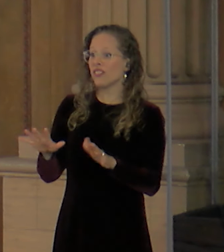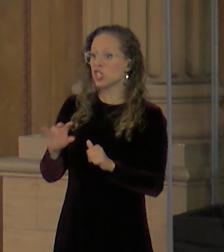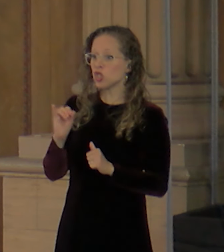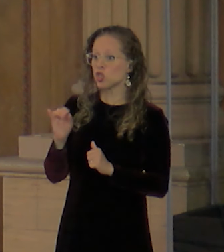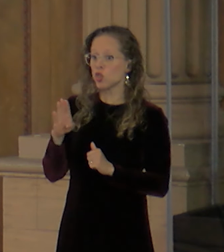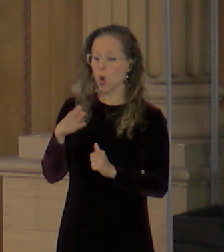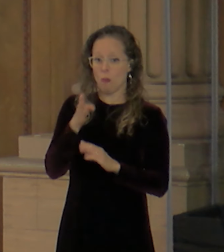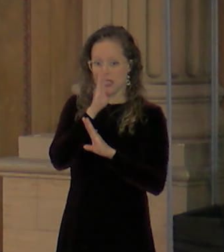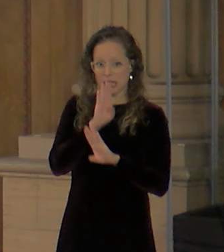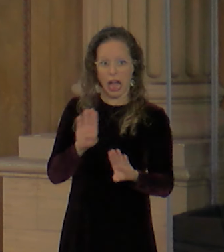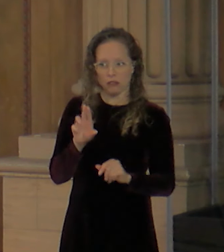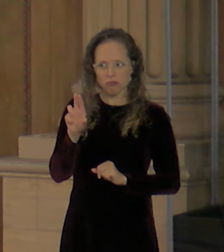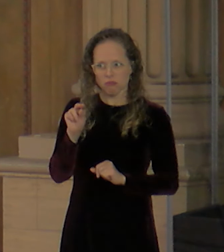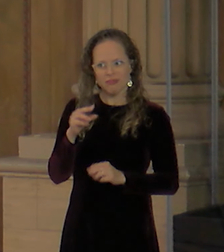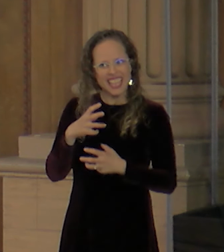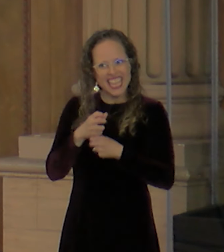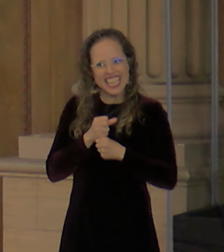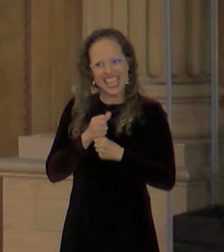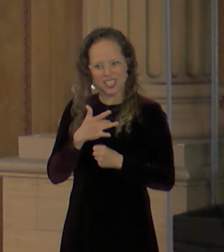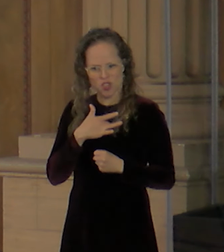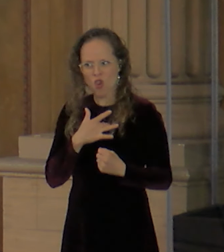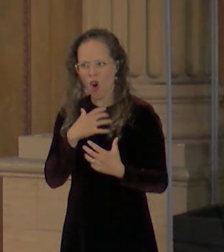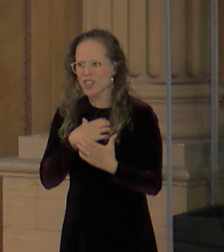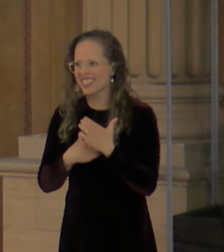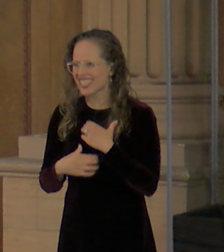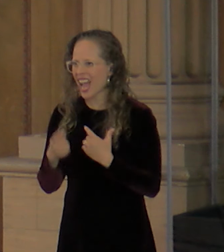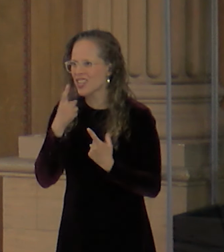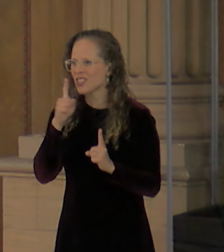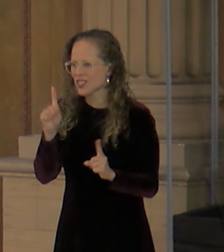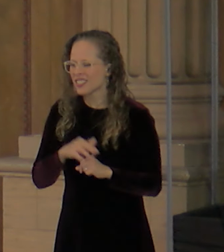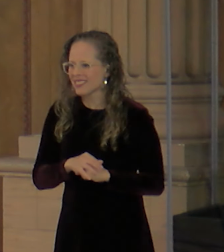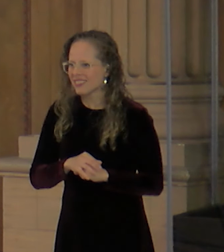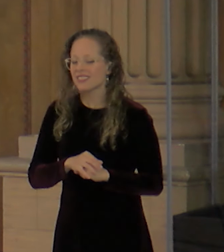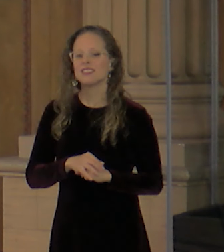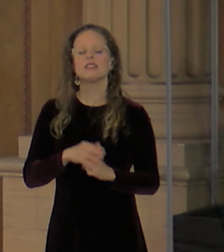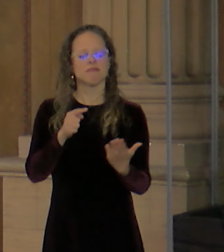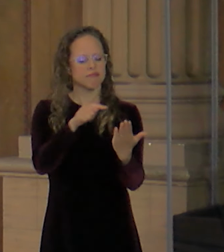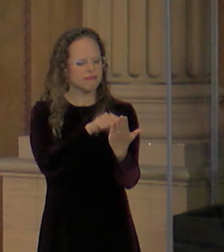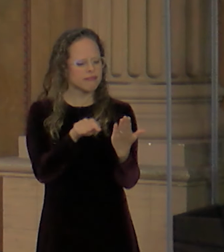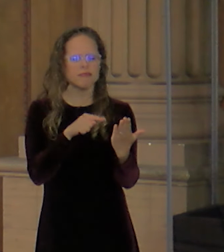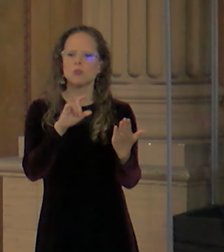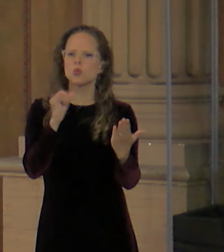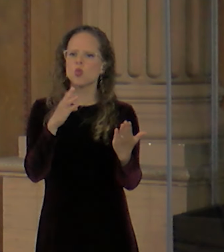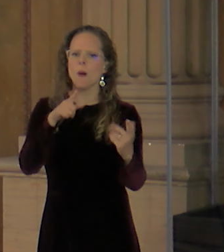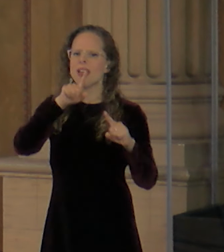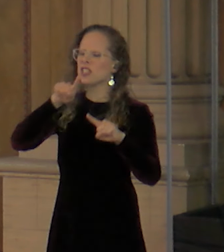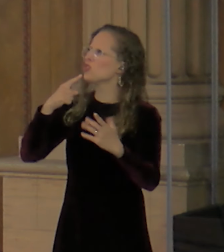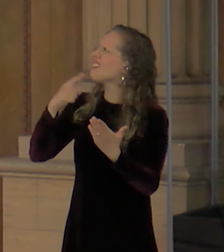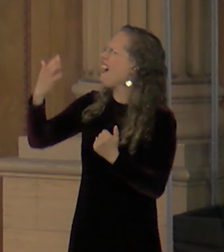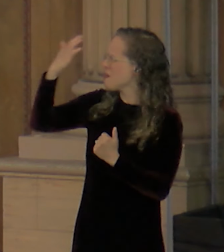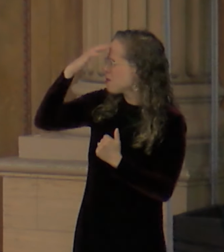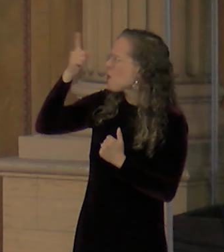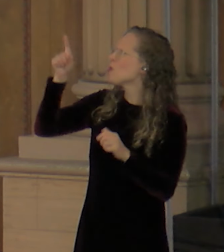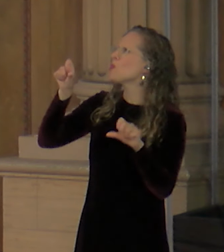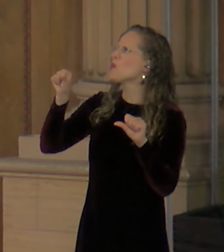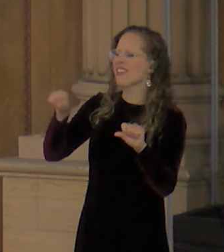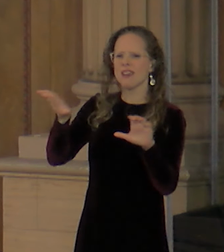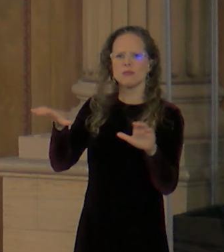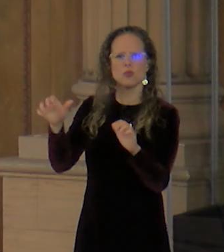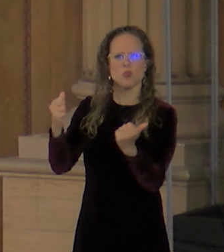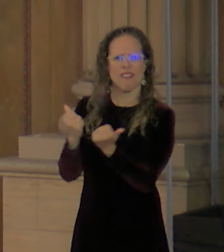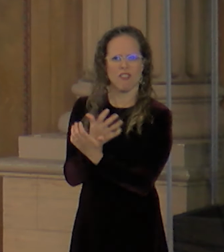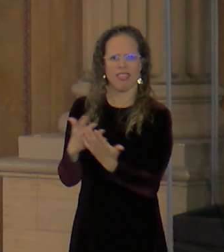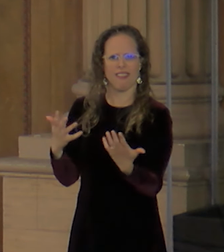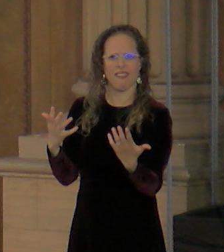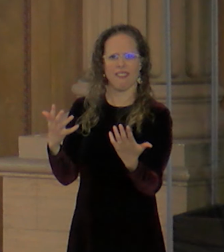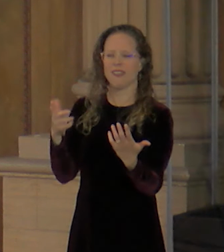the desire of his heart. In Job 42, verse 1, it says, then Job answered the Lord and said, I know that you can do all things, and that no purpose